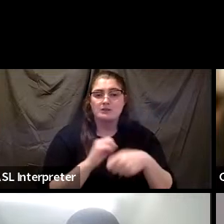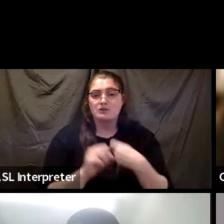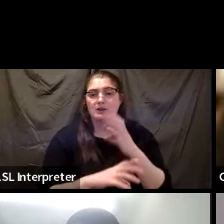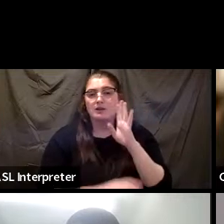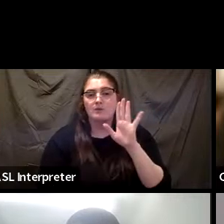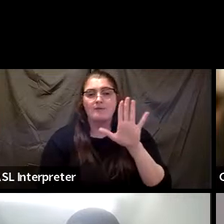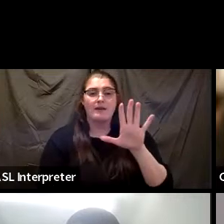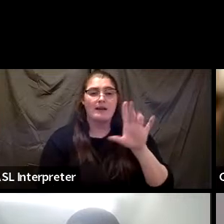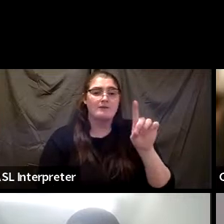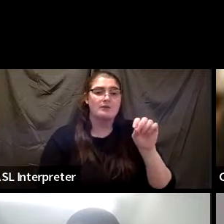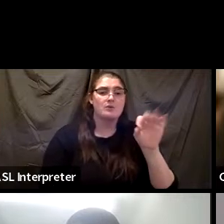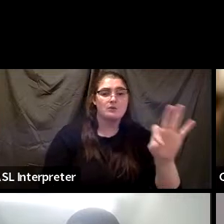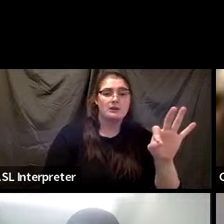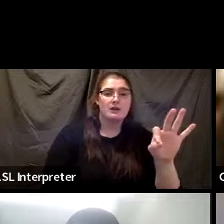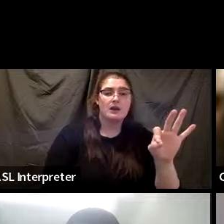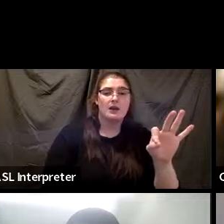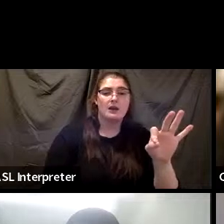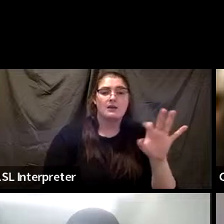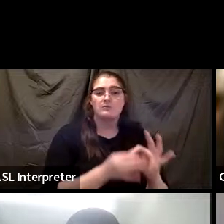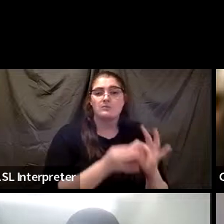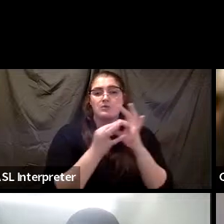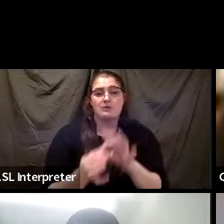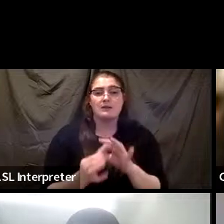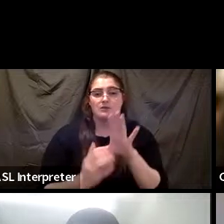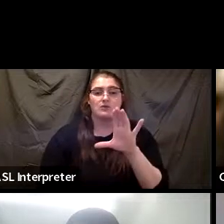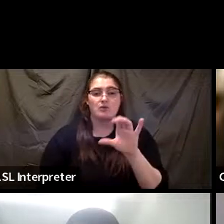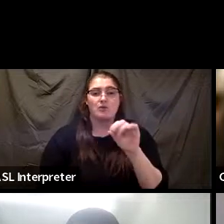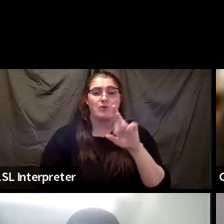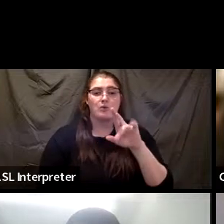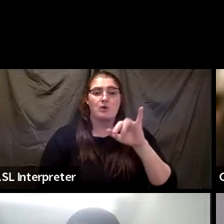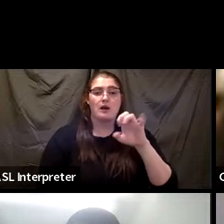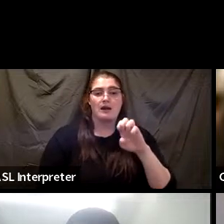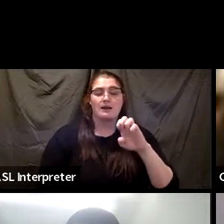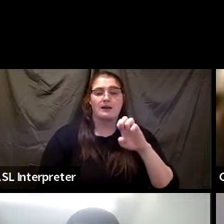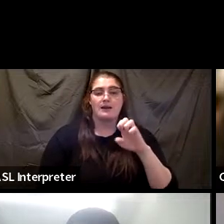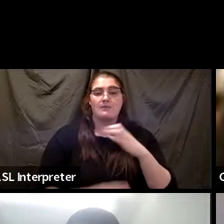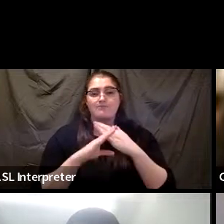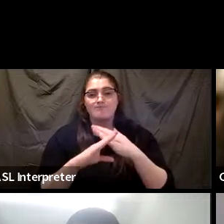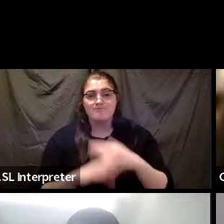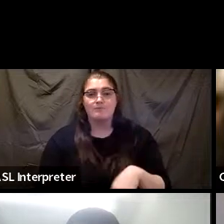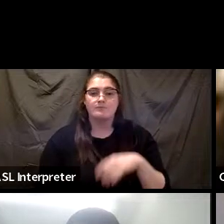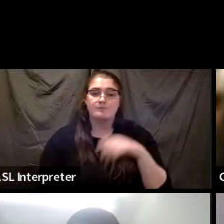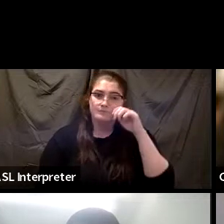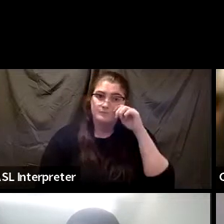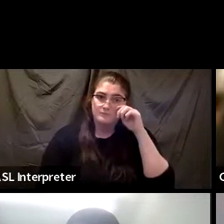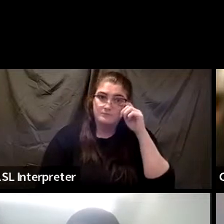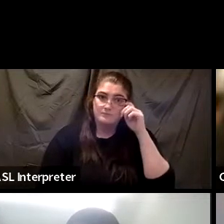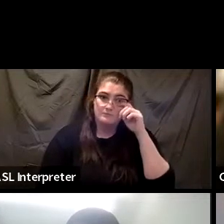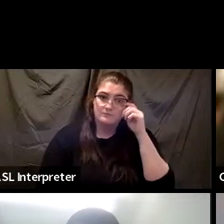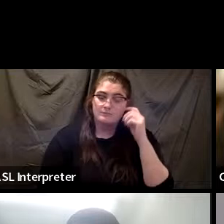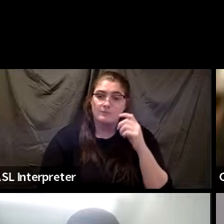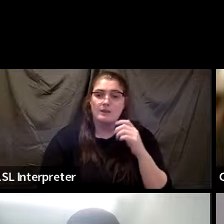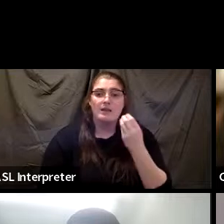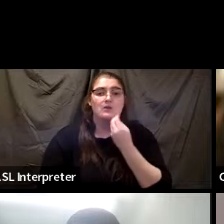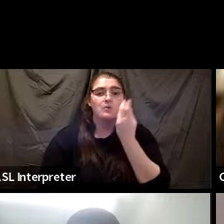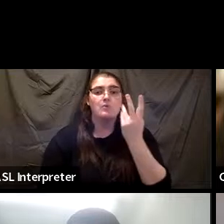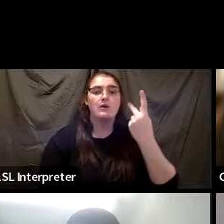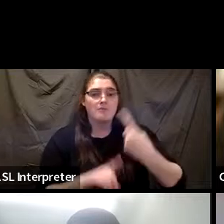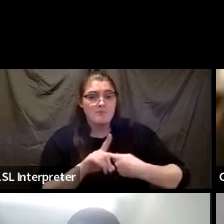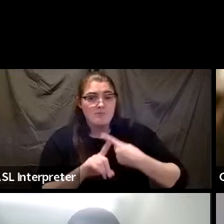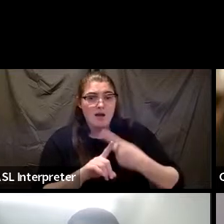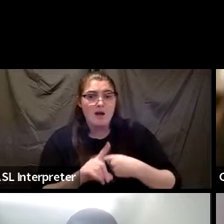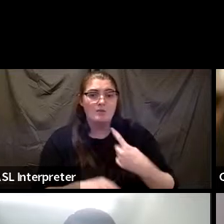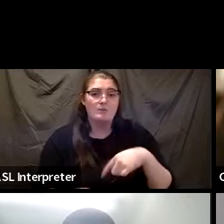5D09 be considered as part of it? Because yes. in the warm months, we get a lot of